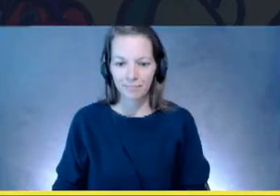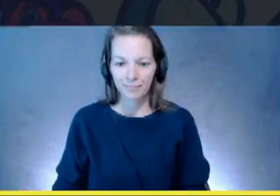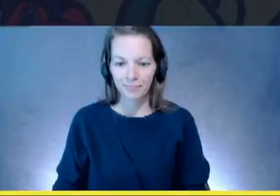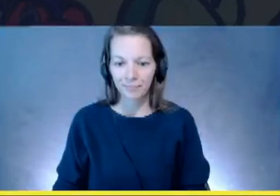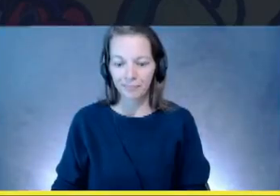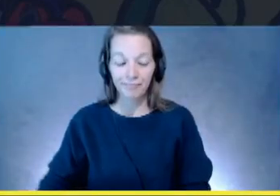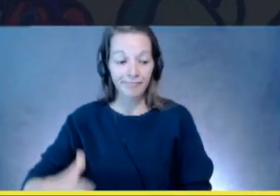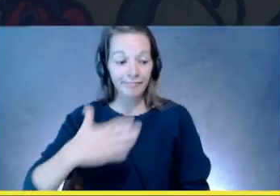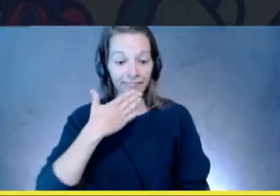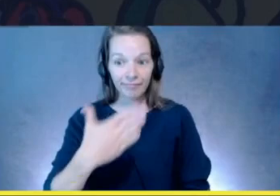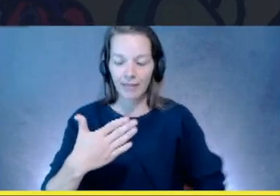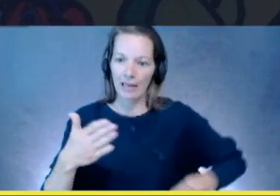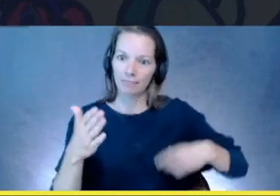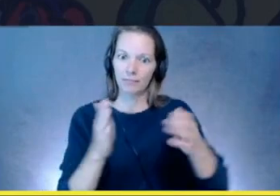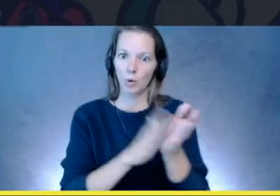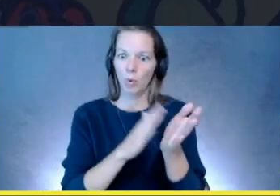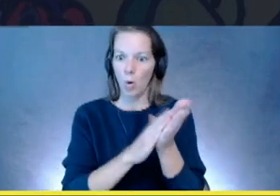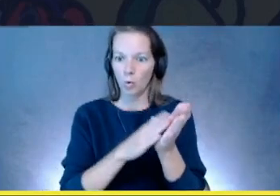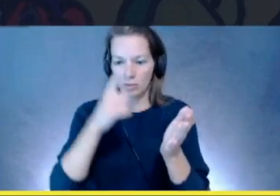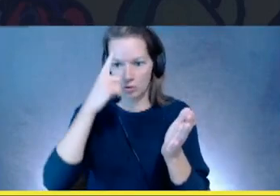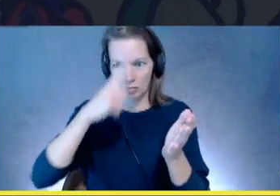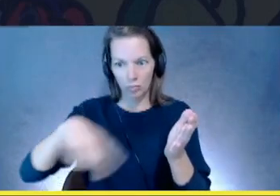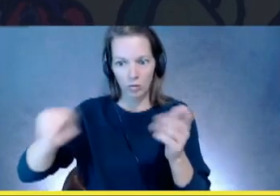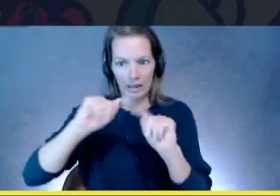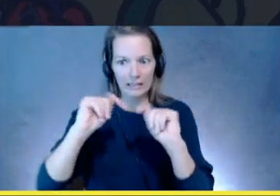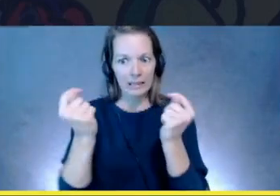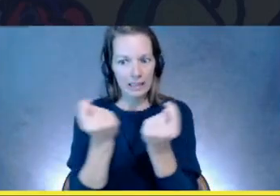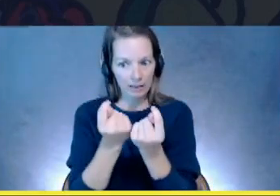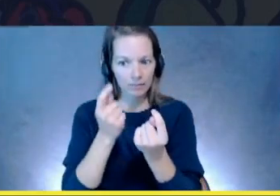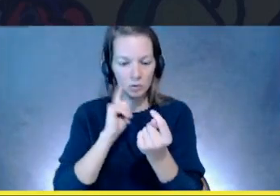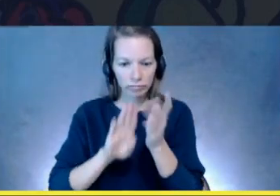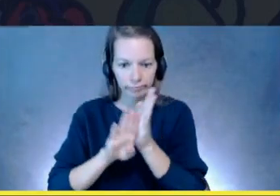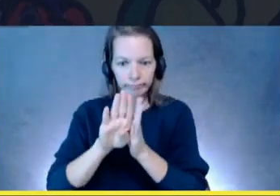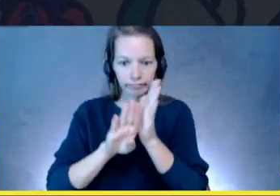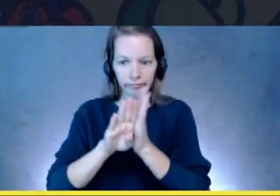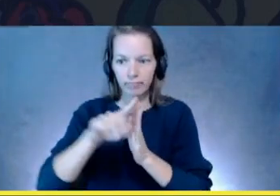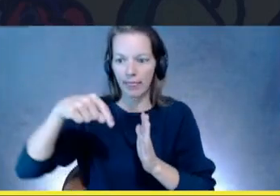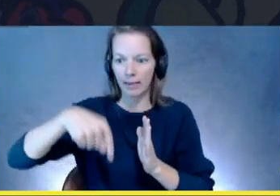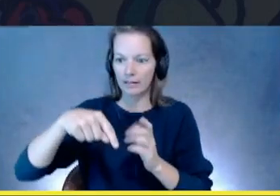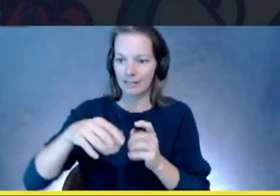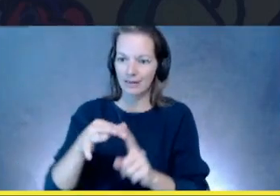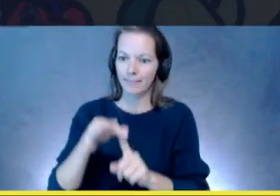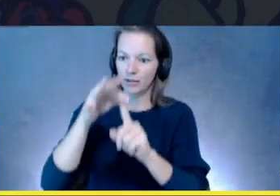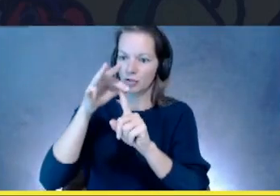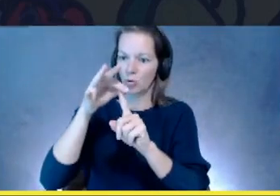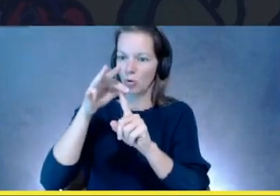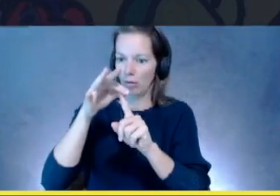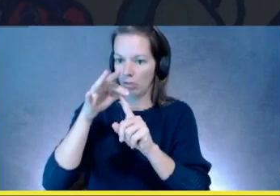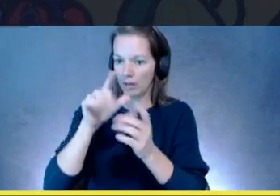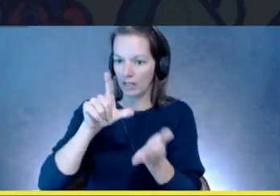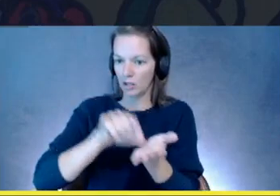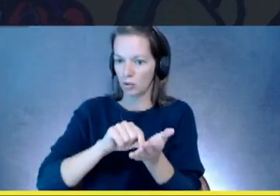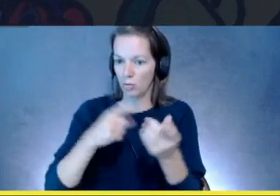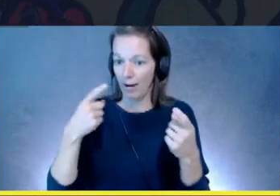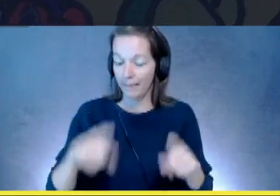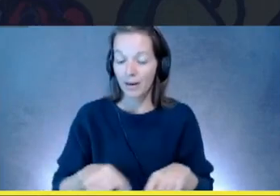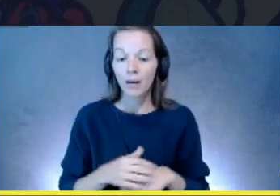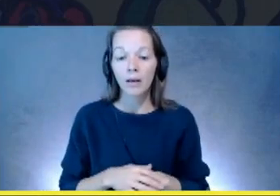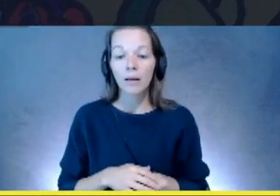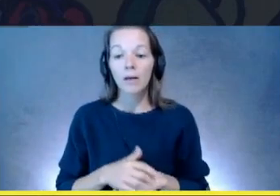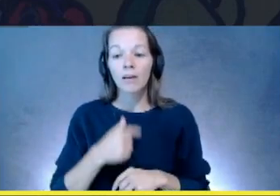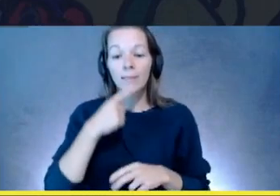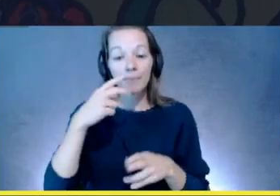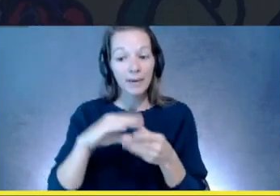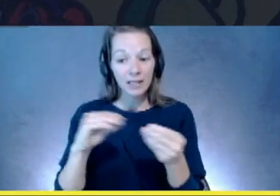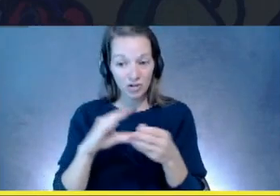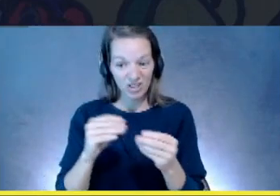great kudos to the entire team of Health Affairs for making this special issue happen. And I think, as was mentioned in the previous panel, I